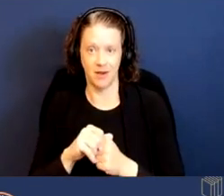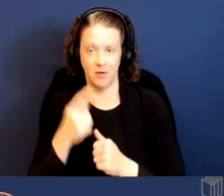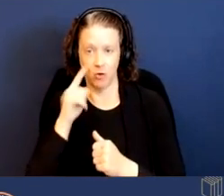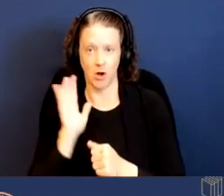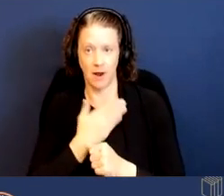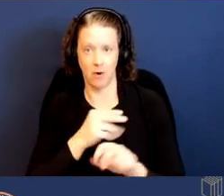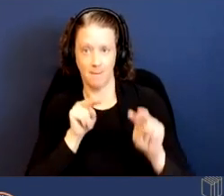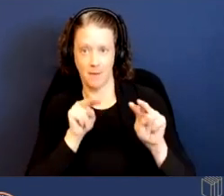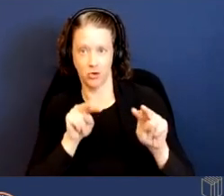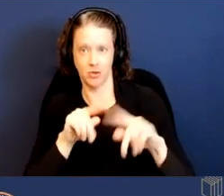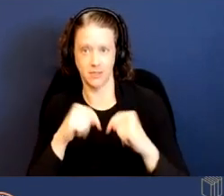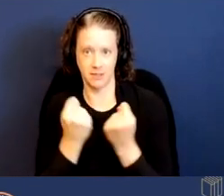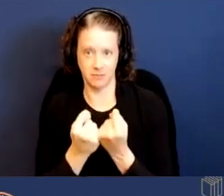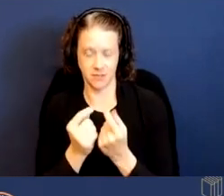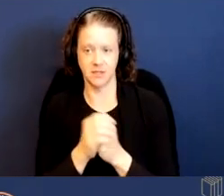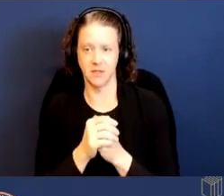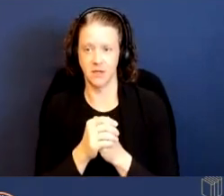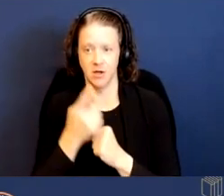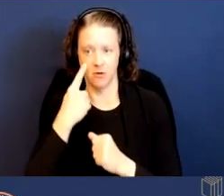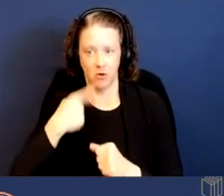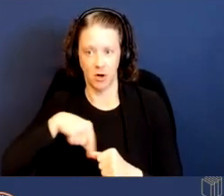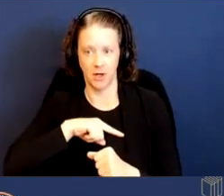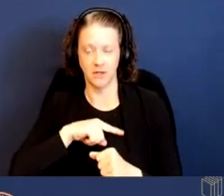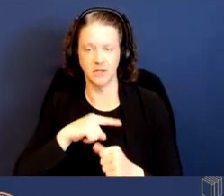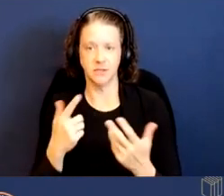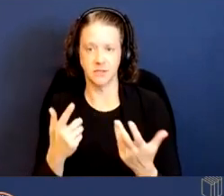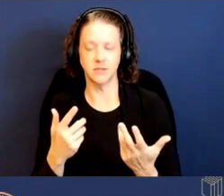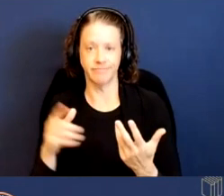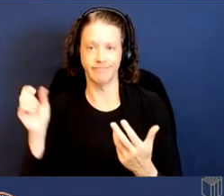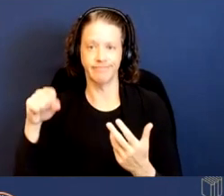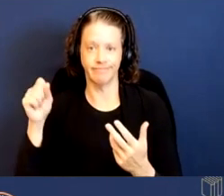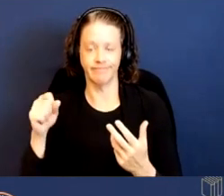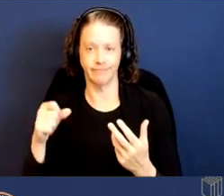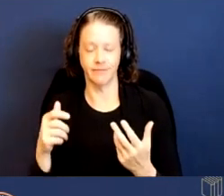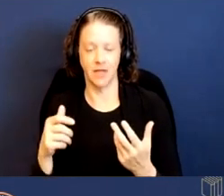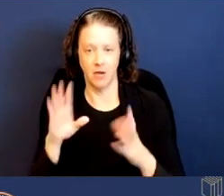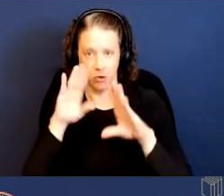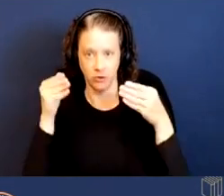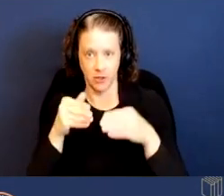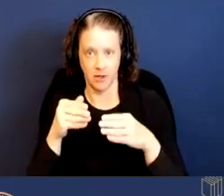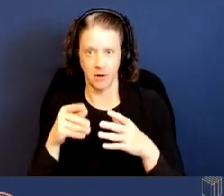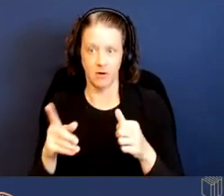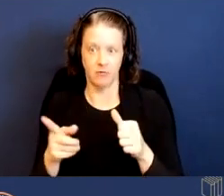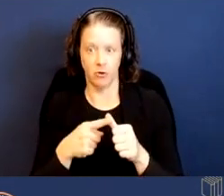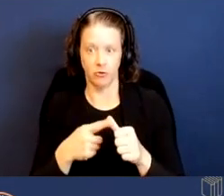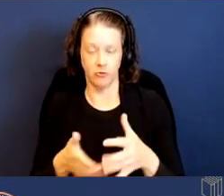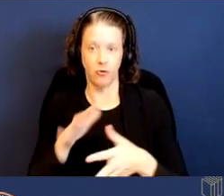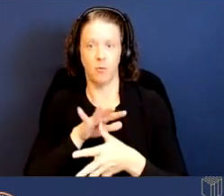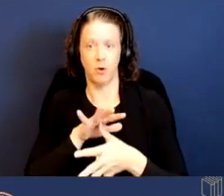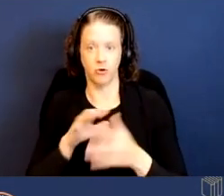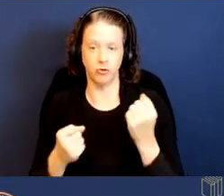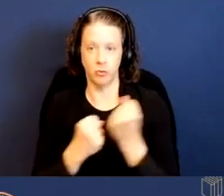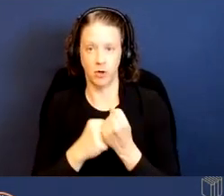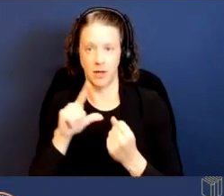teams. And so for us, really, focusing in on first and foremost, supporting